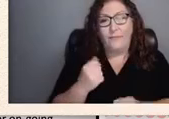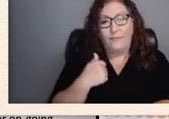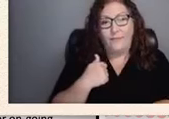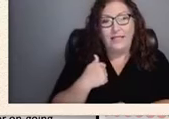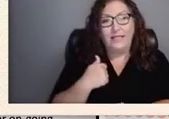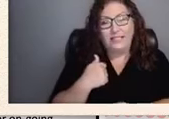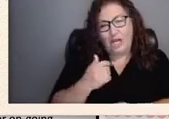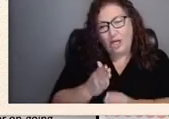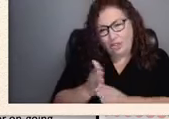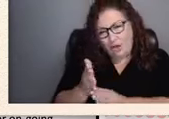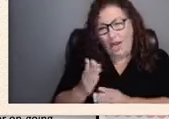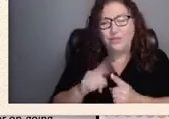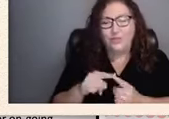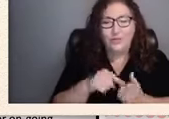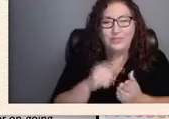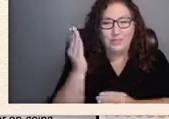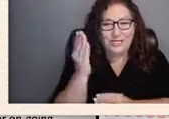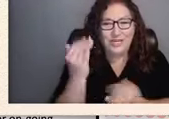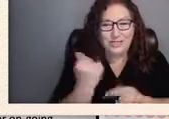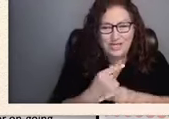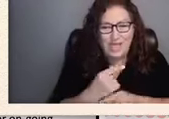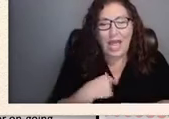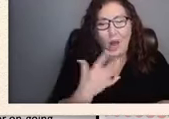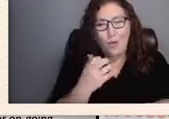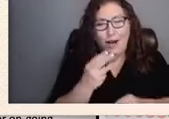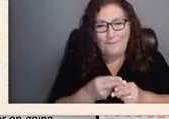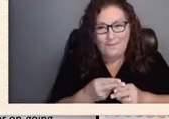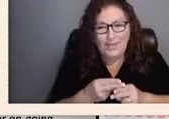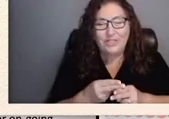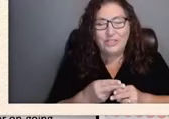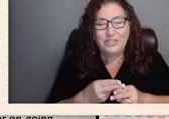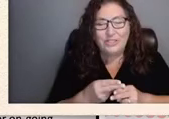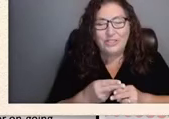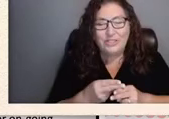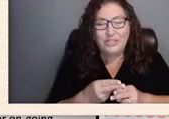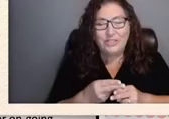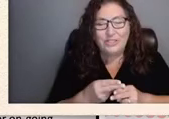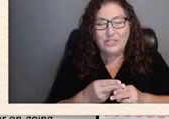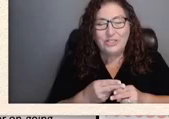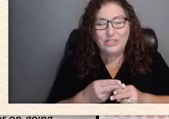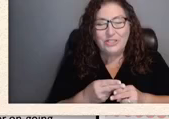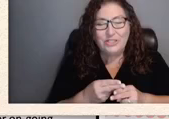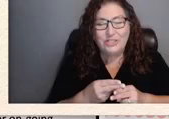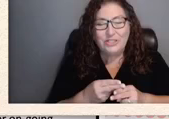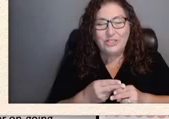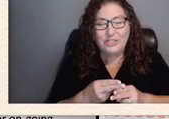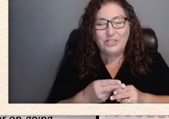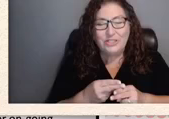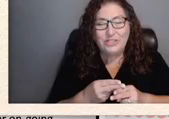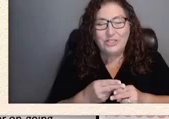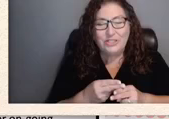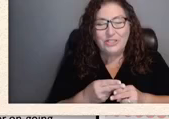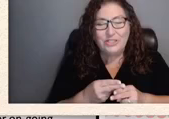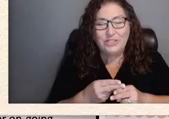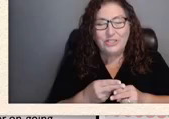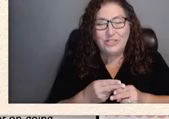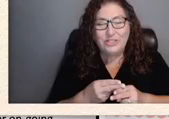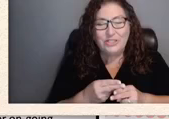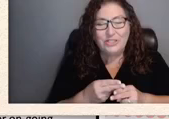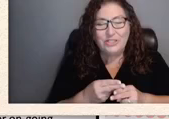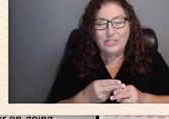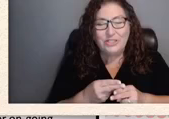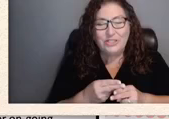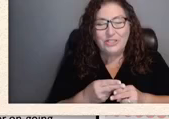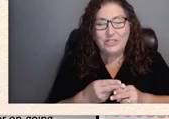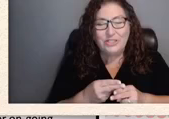into this presentation today. So I do want to make mention of military families also as a group that may be experiencing some greater distress. On the